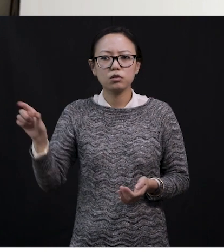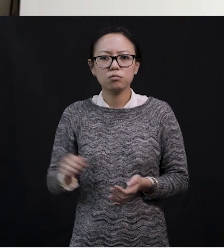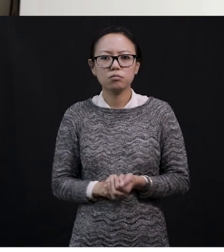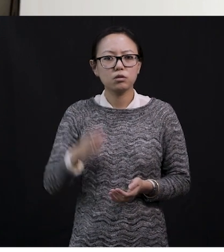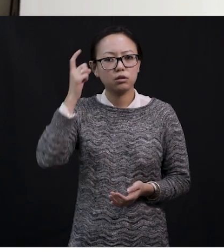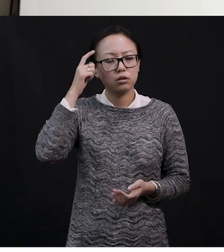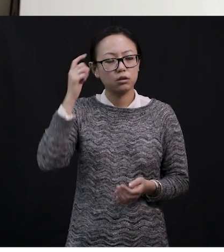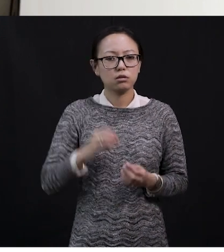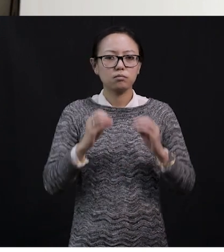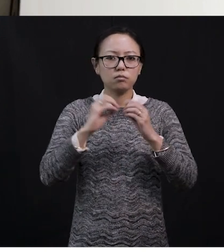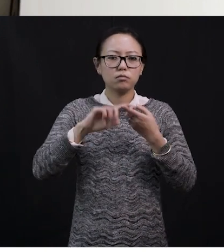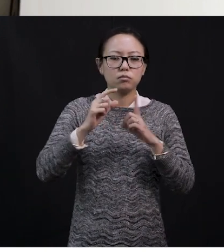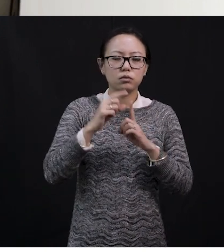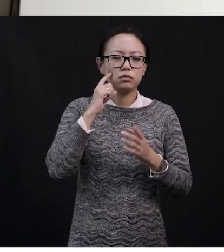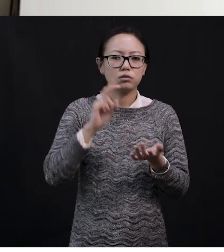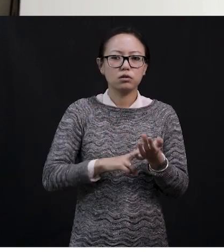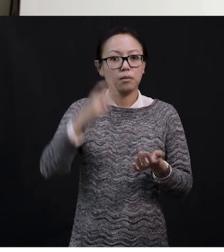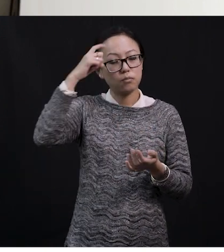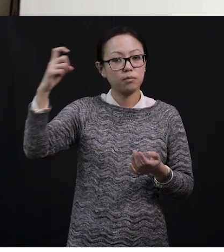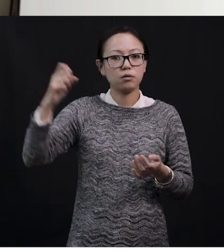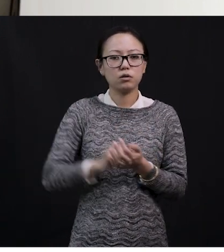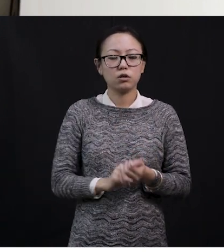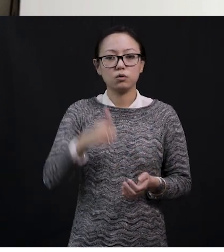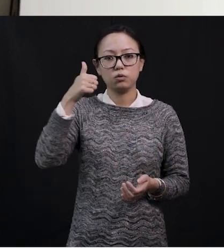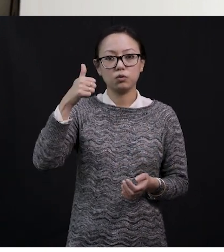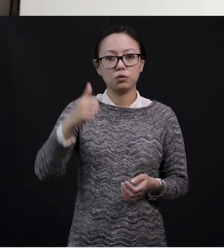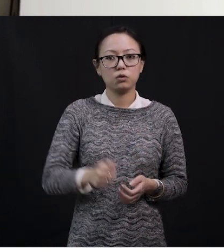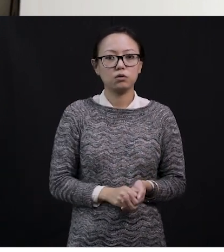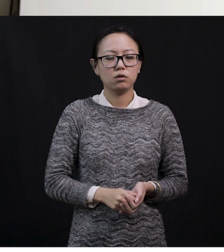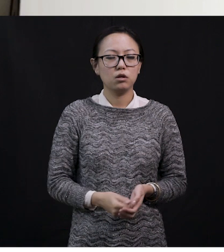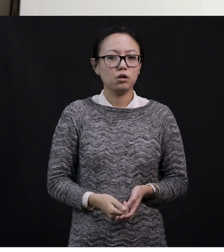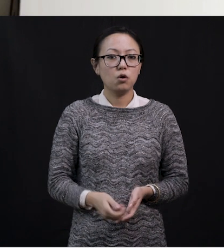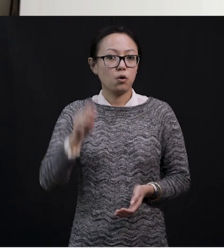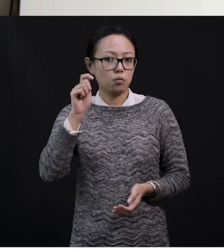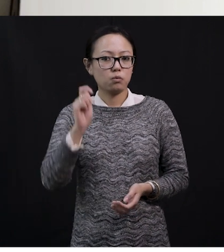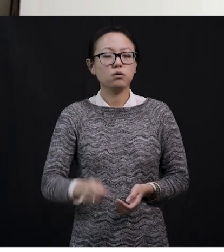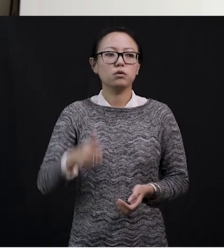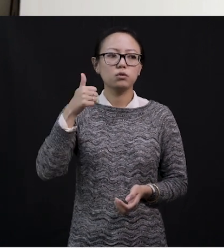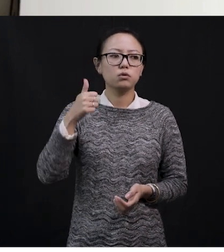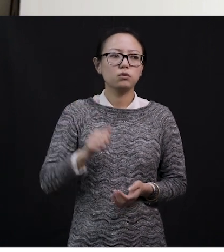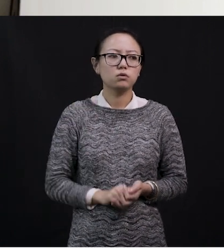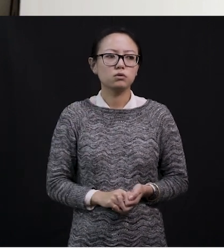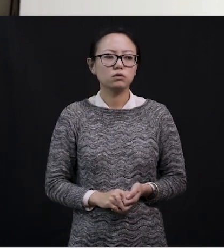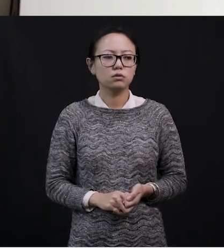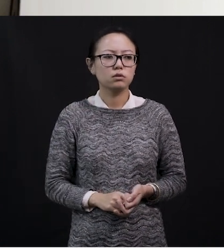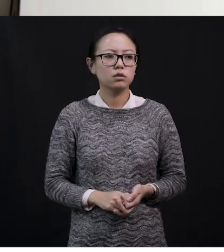meticulously. But now his friend turned up. He did not ask him what is his purpose of visiting. All